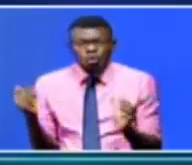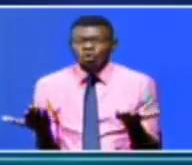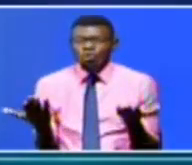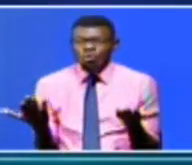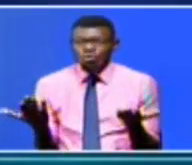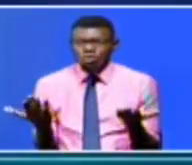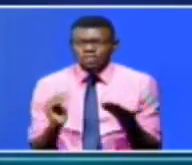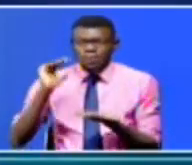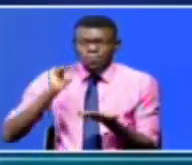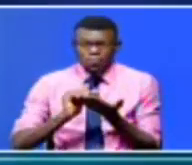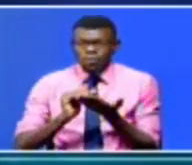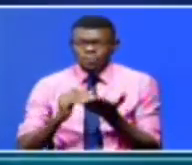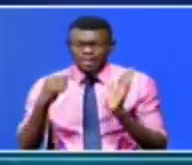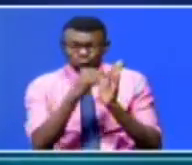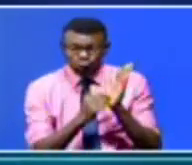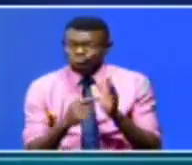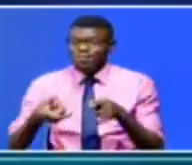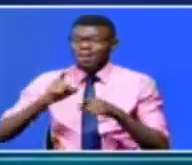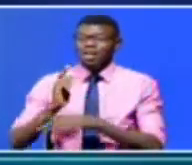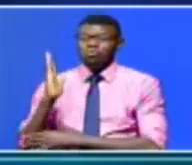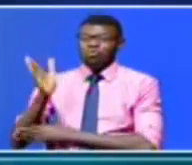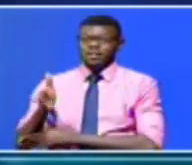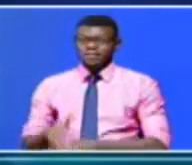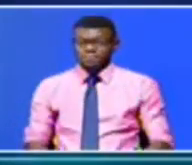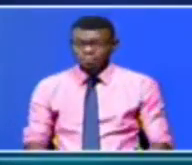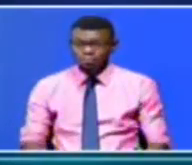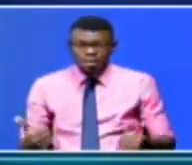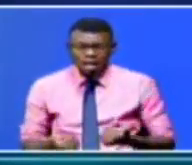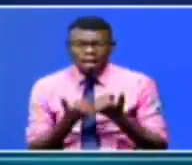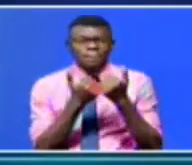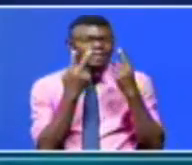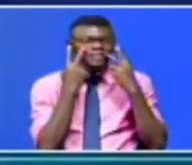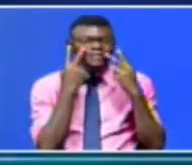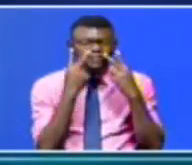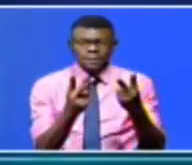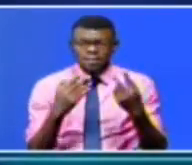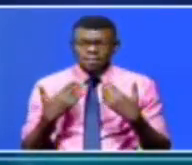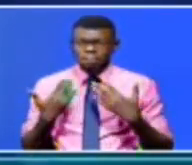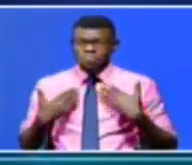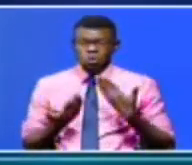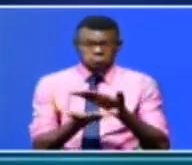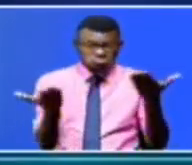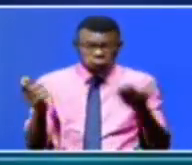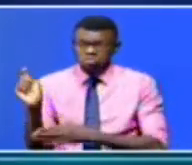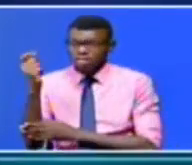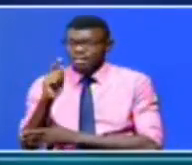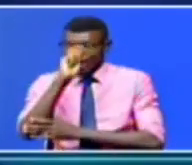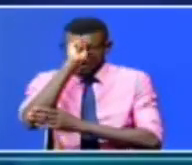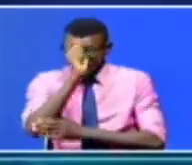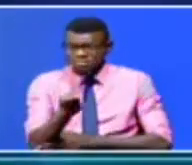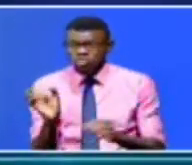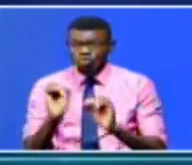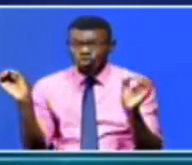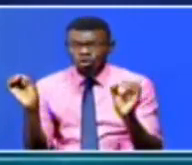kuongeza masharti kama wenzetu wa Kenya hamutaweza kutii